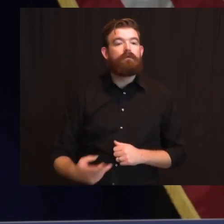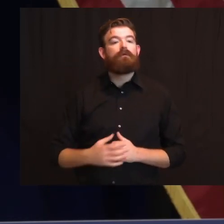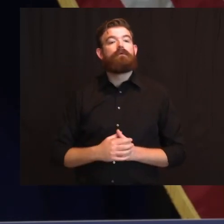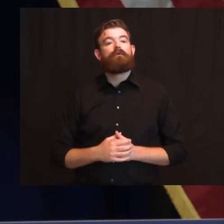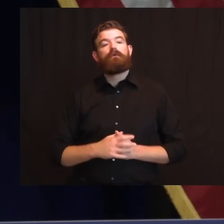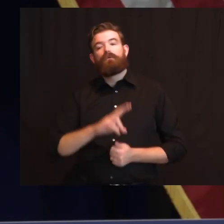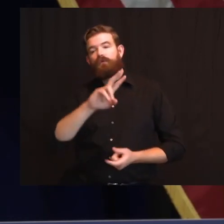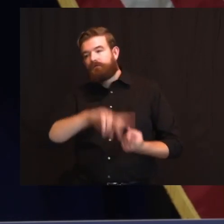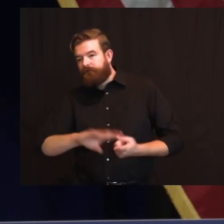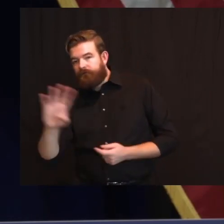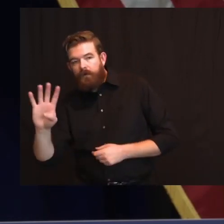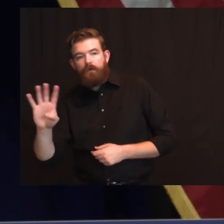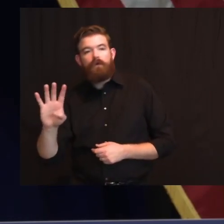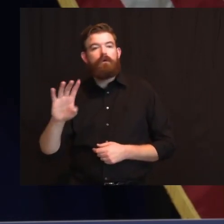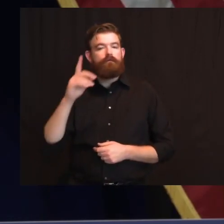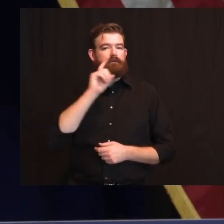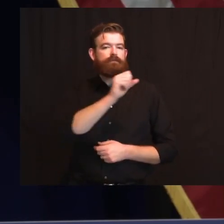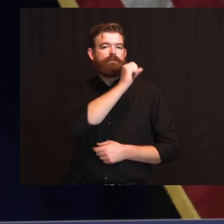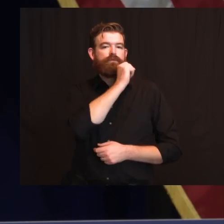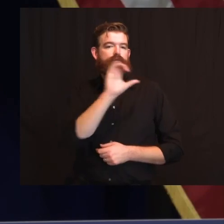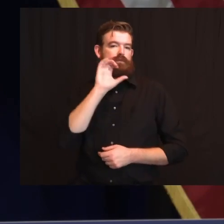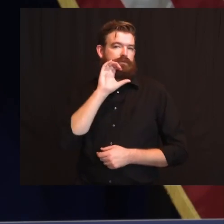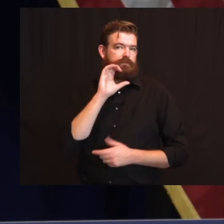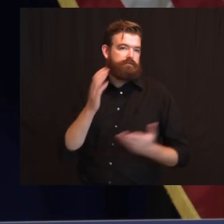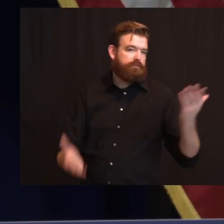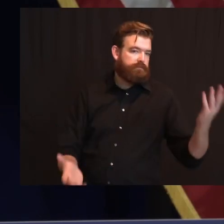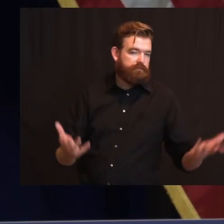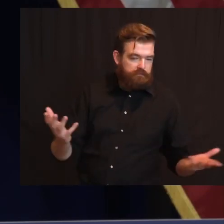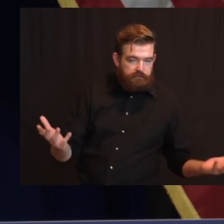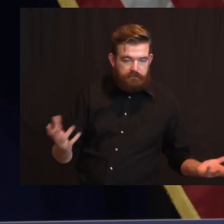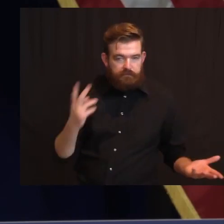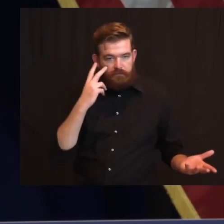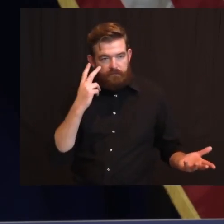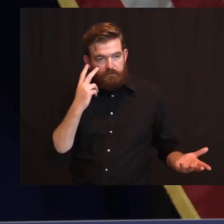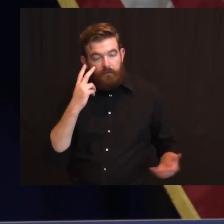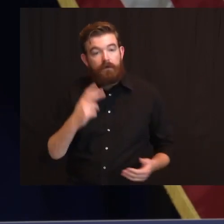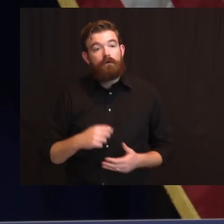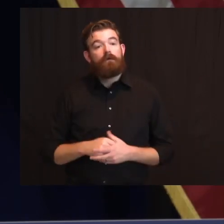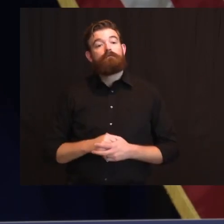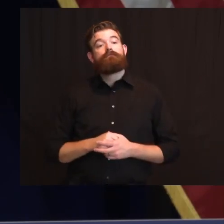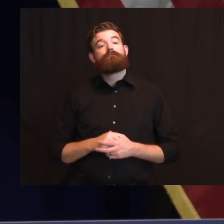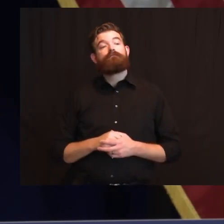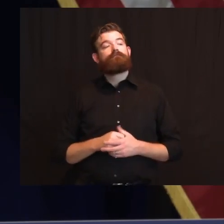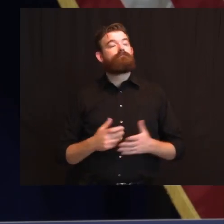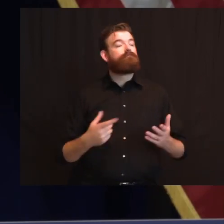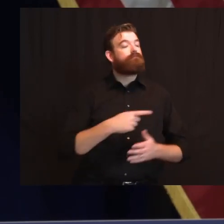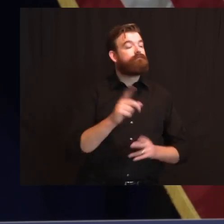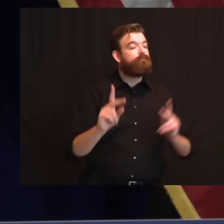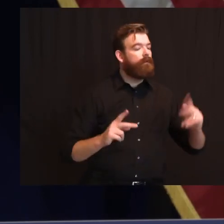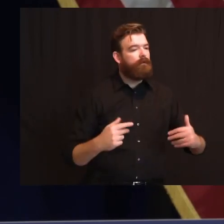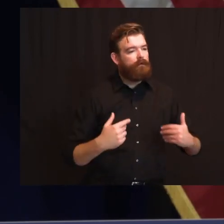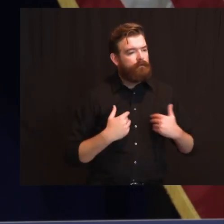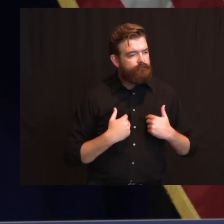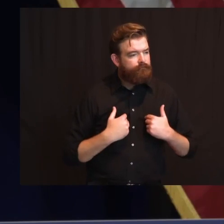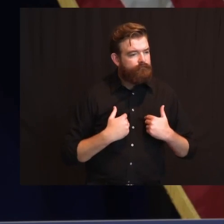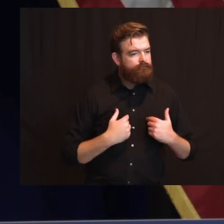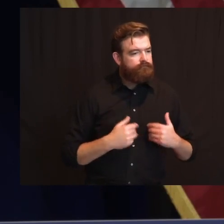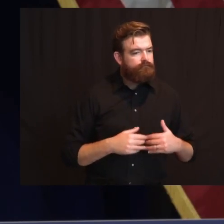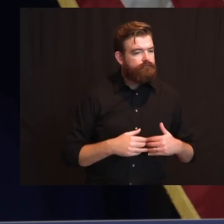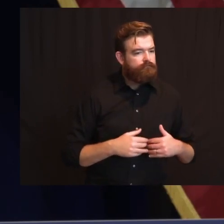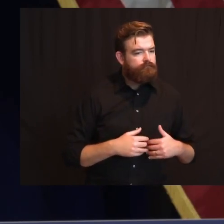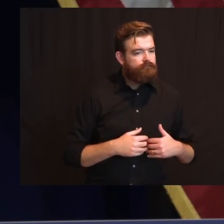and then certainly as we have been doing where there's situations someone has is immunocompromised, then we would